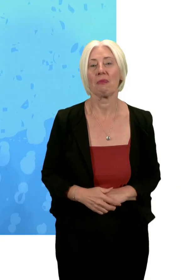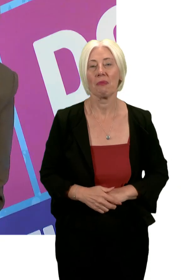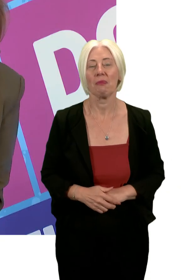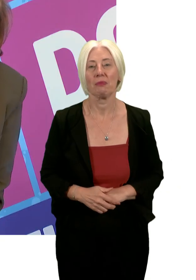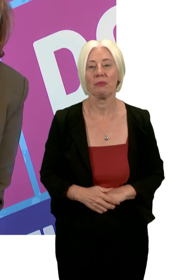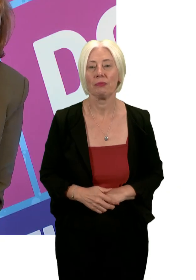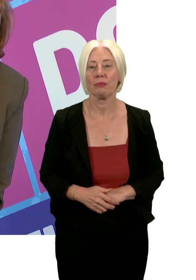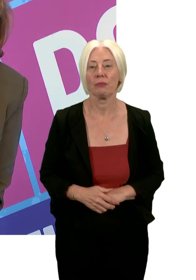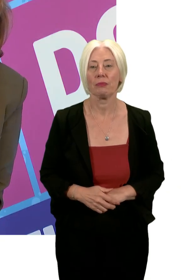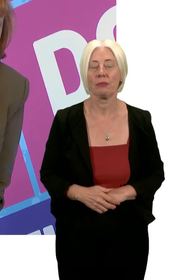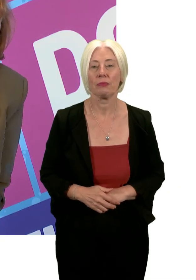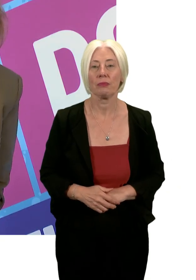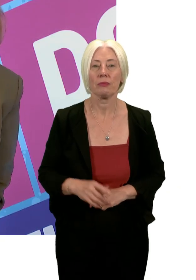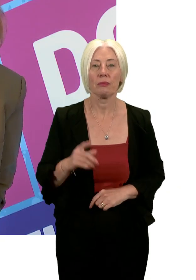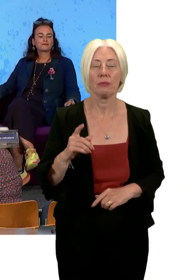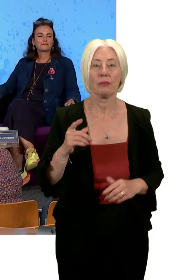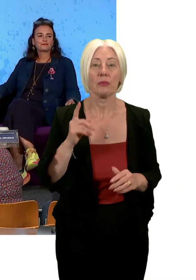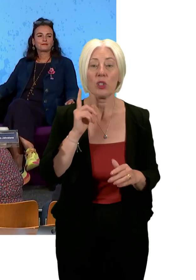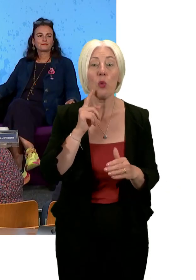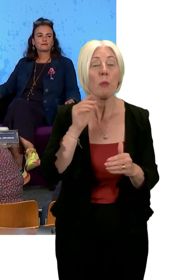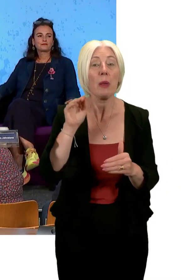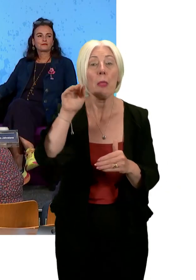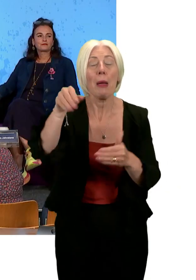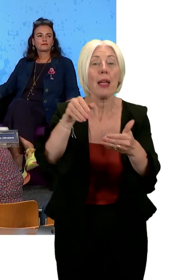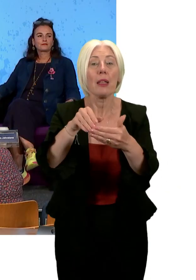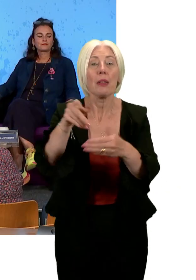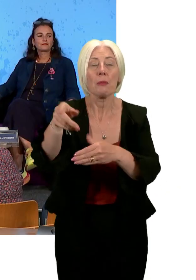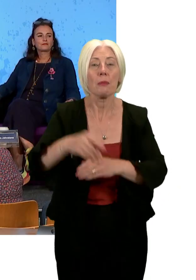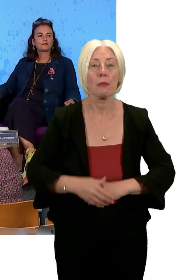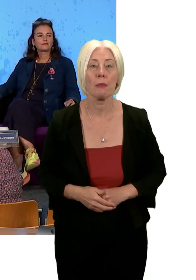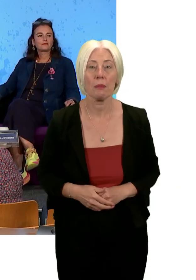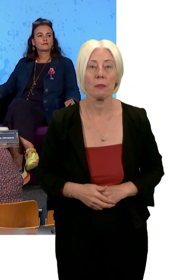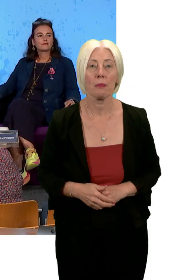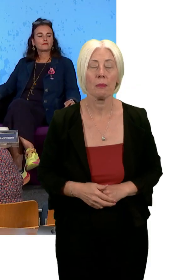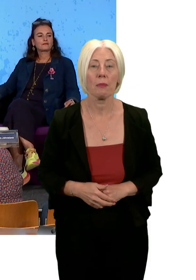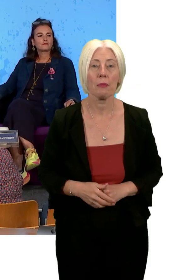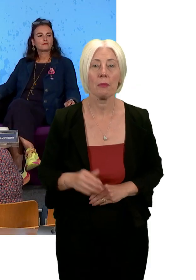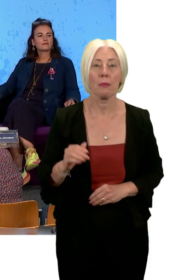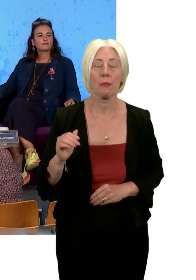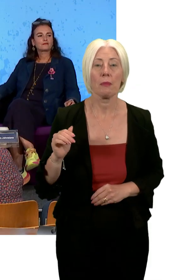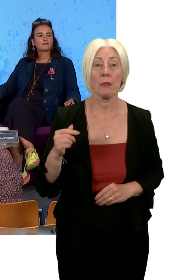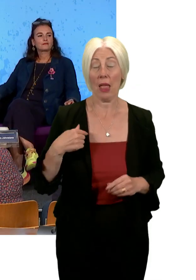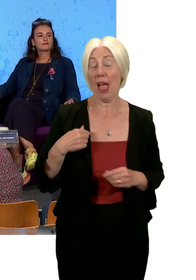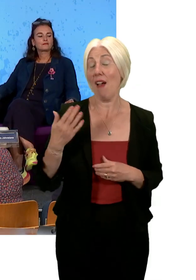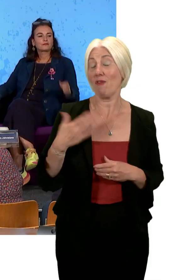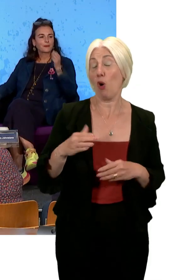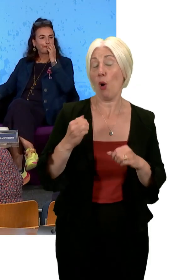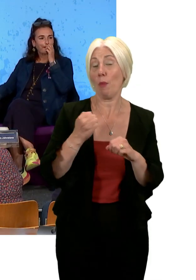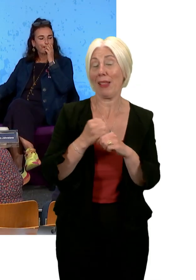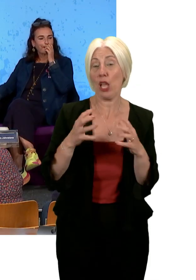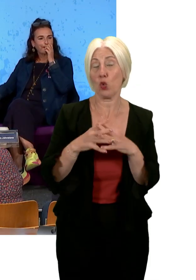Now, I had a lady back here, long black hair, yeah. Thank you. Thank you. Hi, I'm Bahari, also from Glasgow